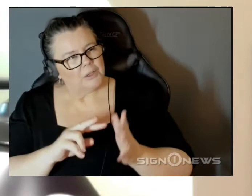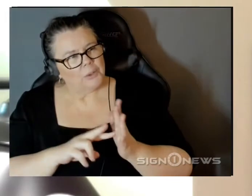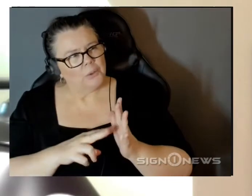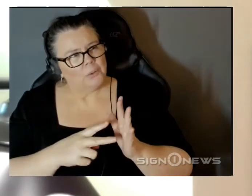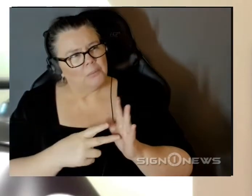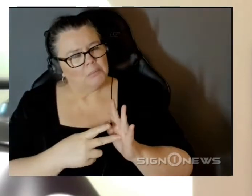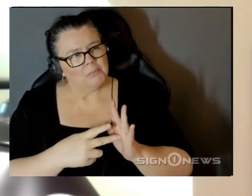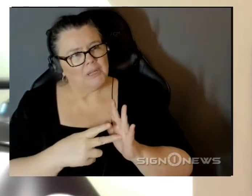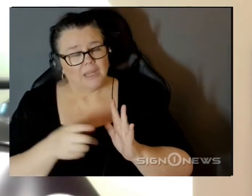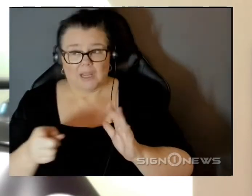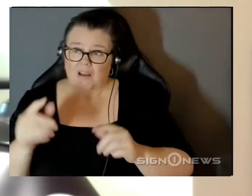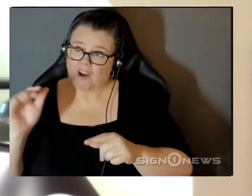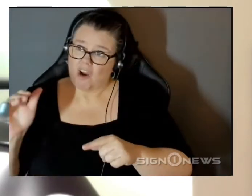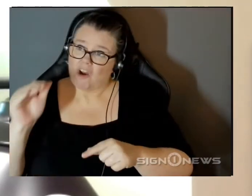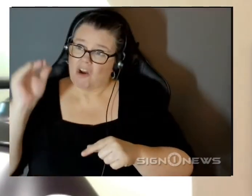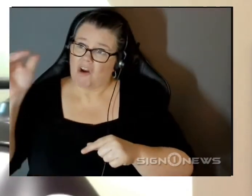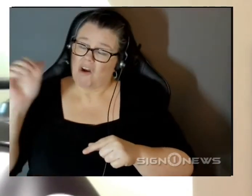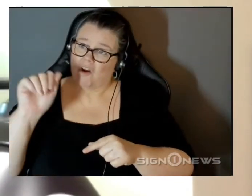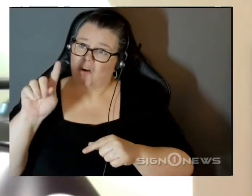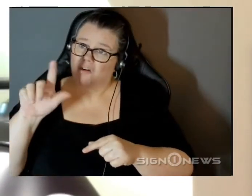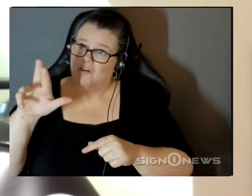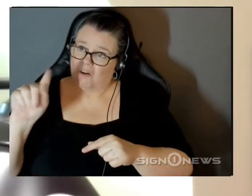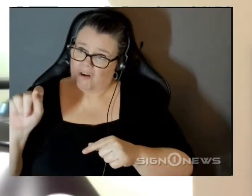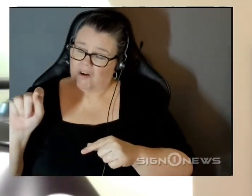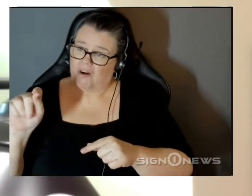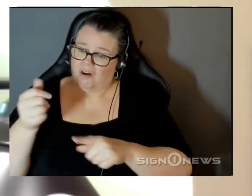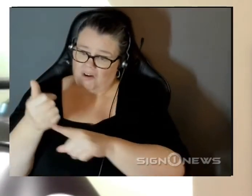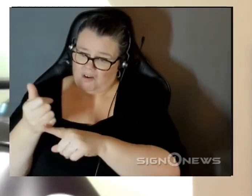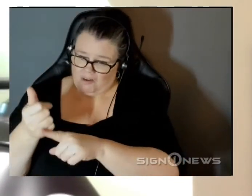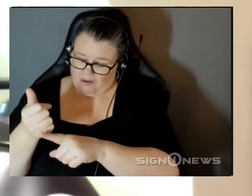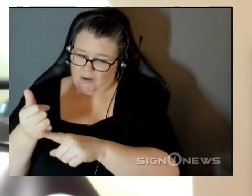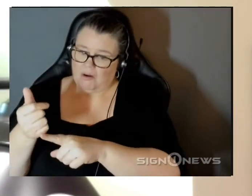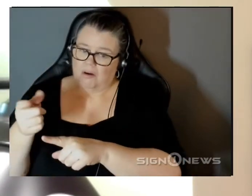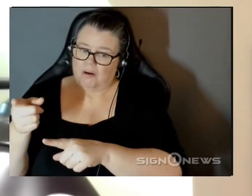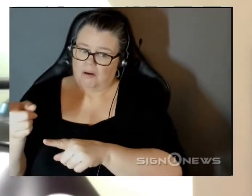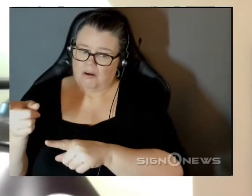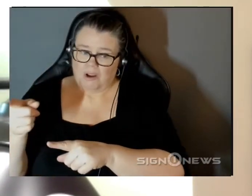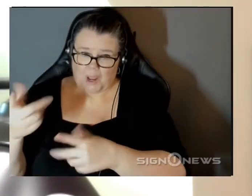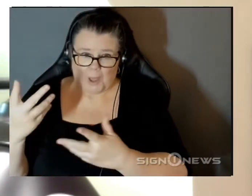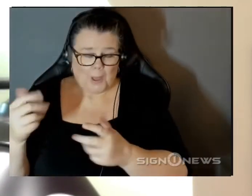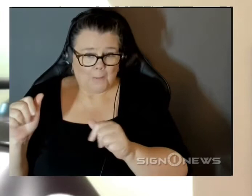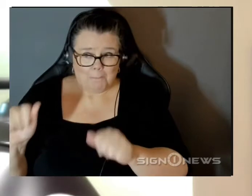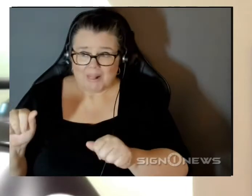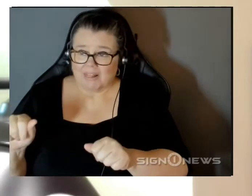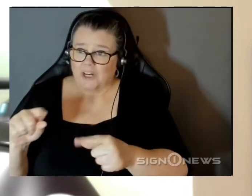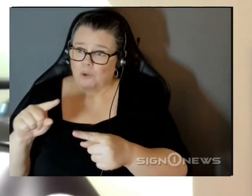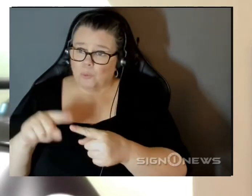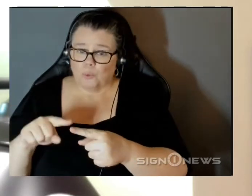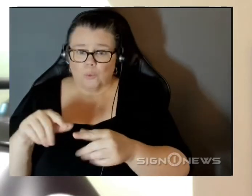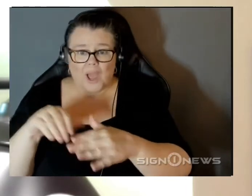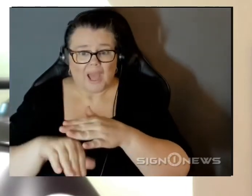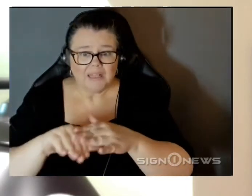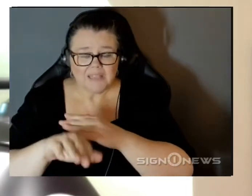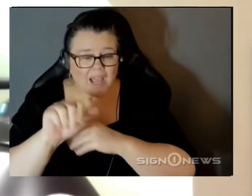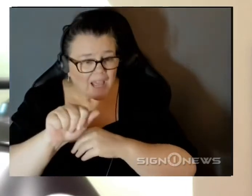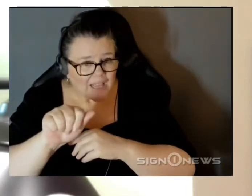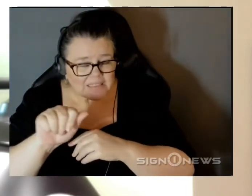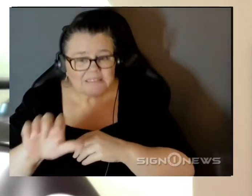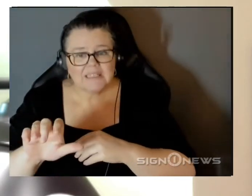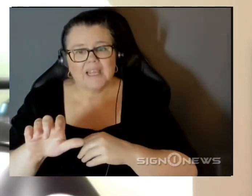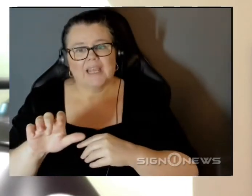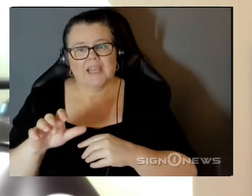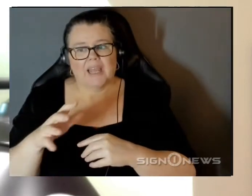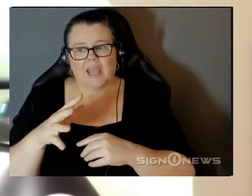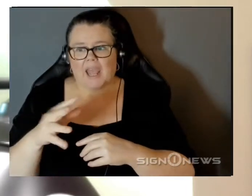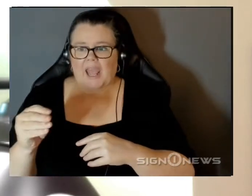to access AAC and get, enforced communication rights in the